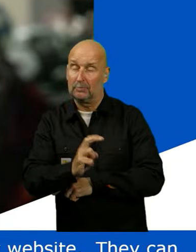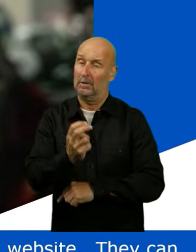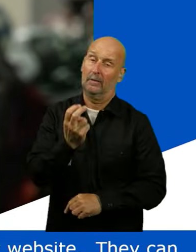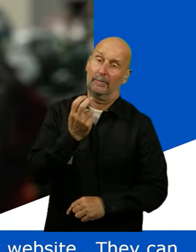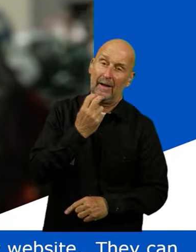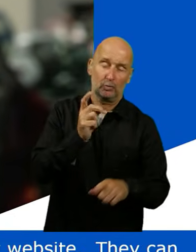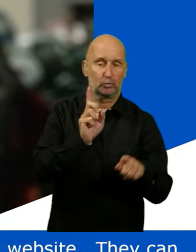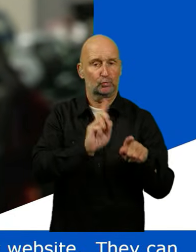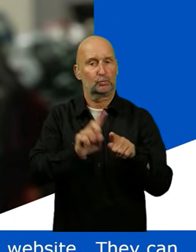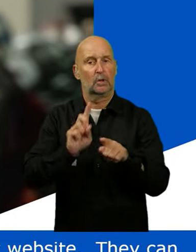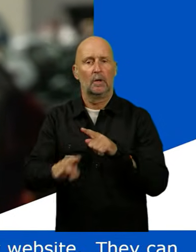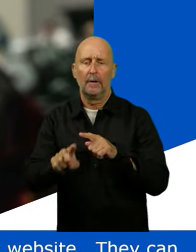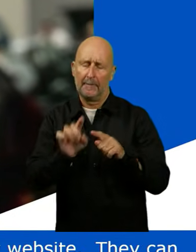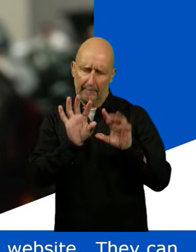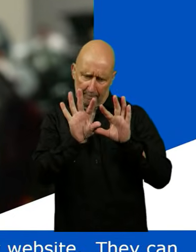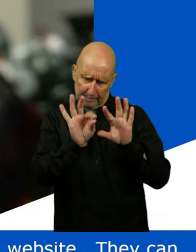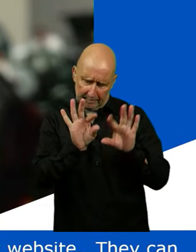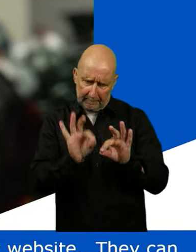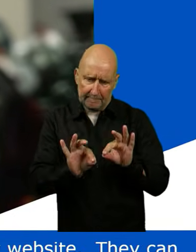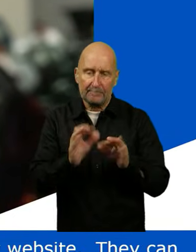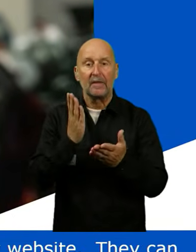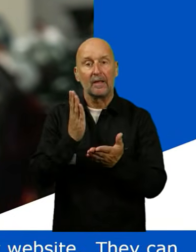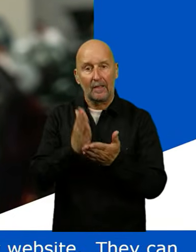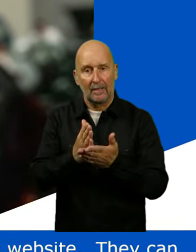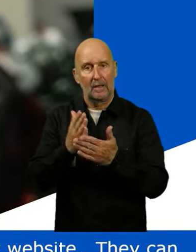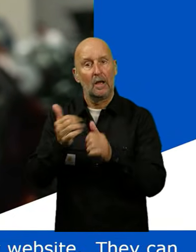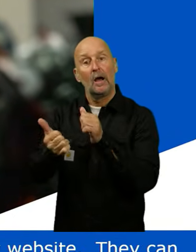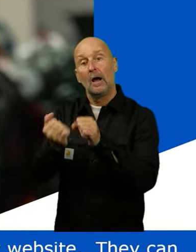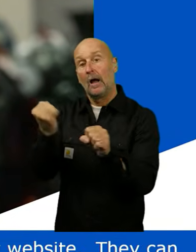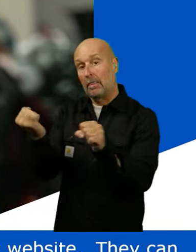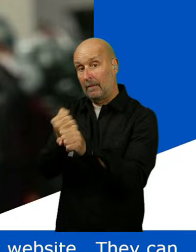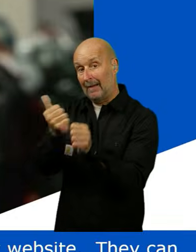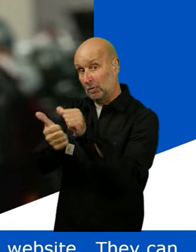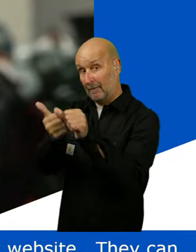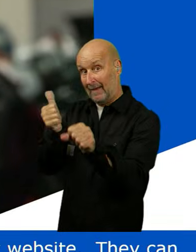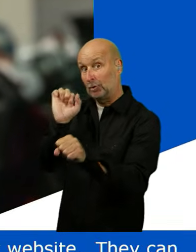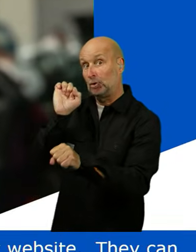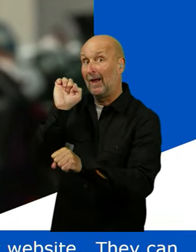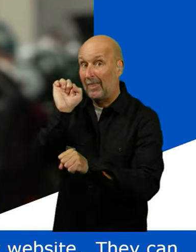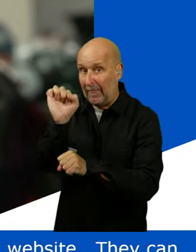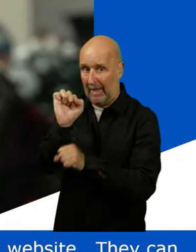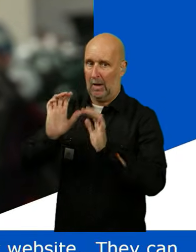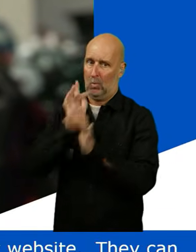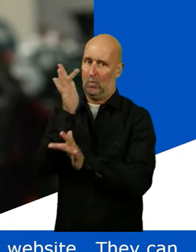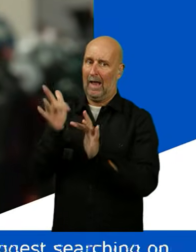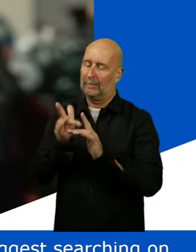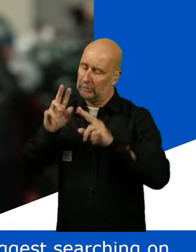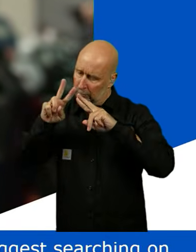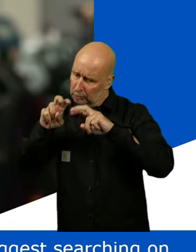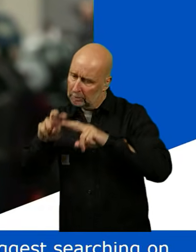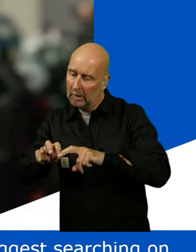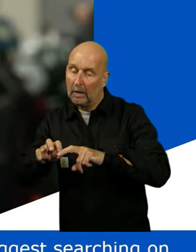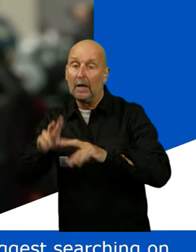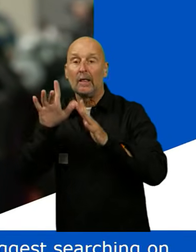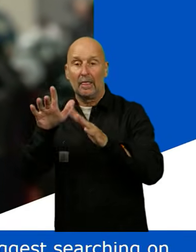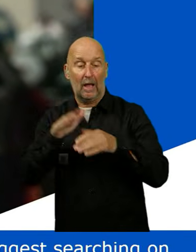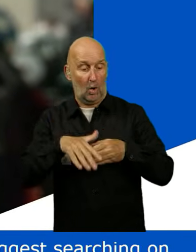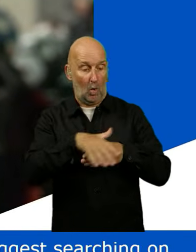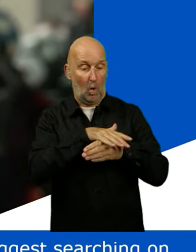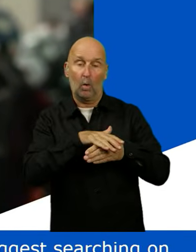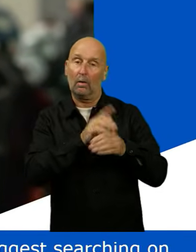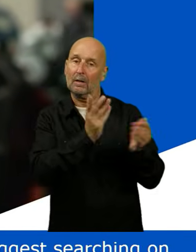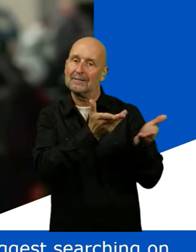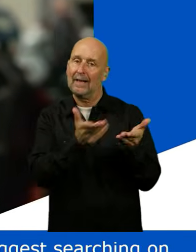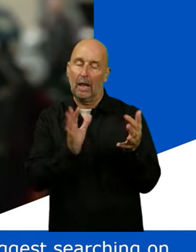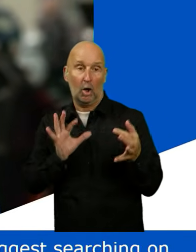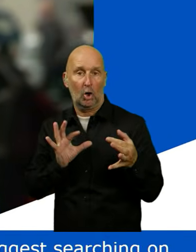to some vehicles that they like, I'd suggest researching on the manufacturer website as well, and then making contact with the local dealers. So make an appointment